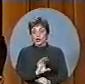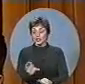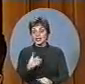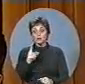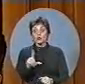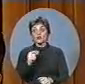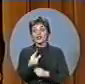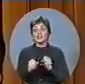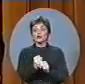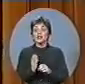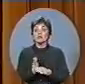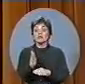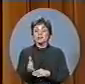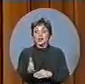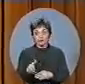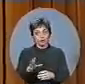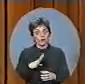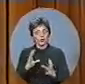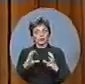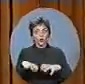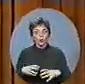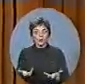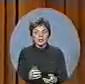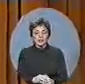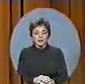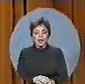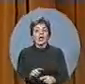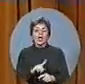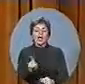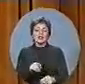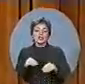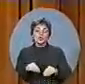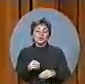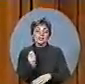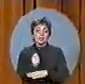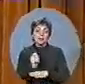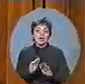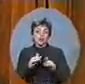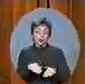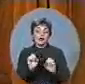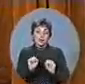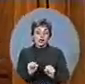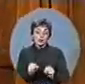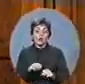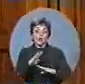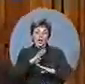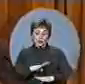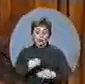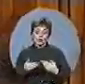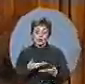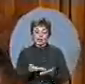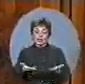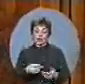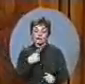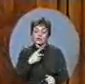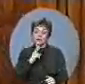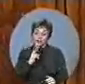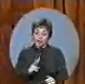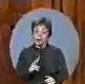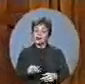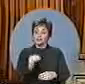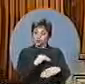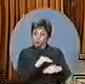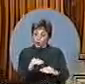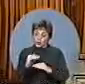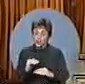accountability, transparency, and protecting Canadian fisheries and fish habitat? The Honourable the Minister of Fisheries and Oceans. Mr.